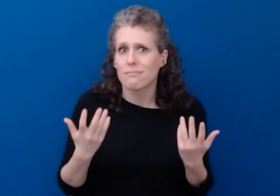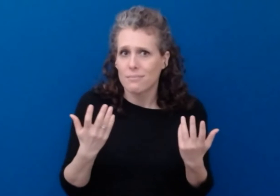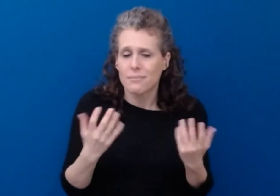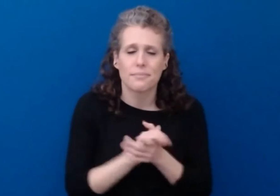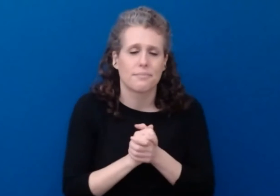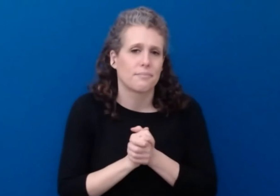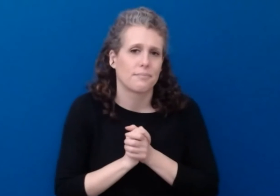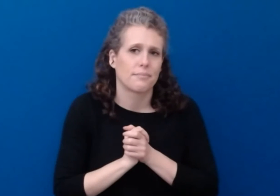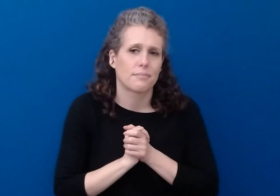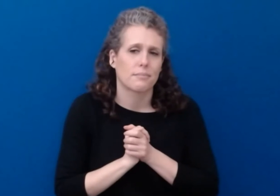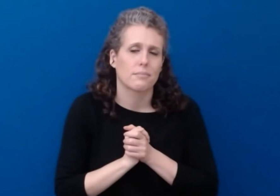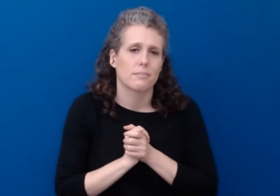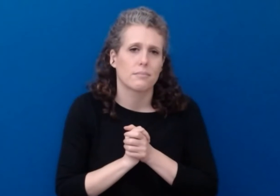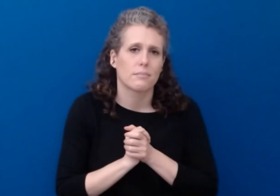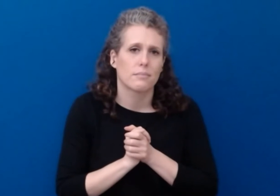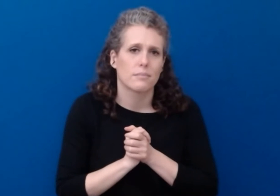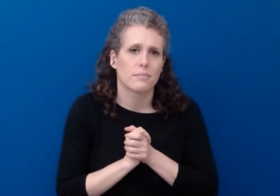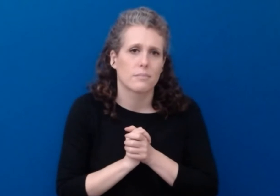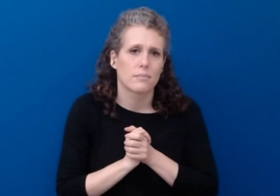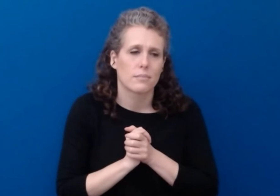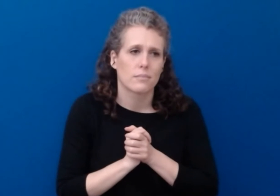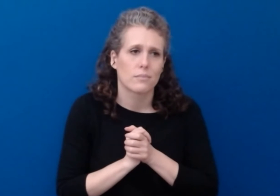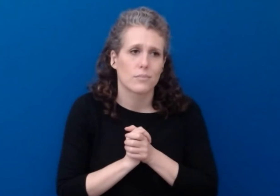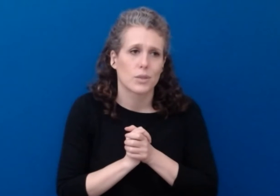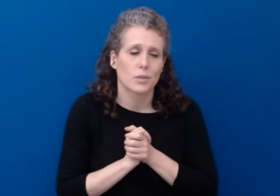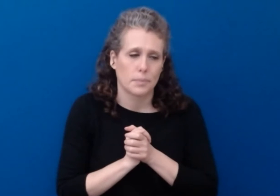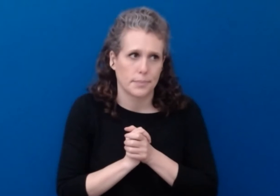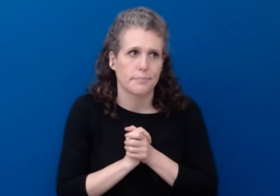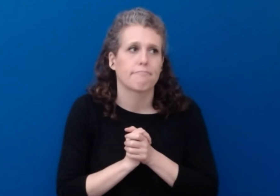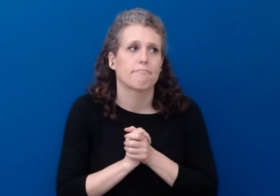find the possibility to work with different kinds of